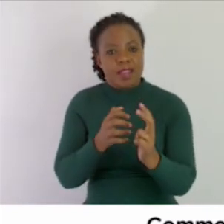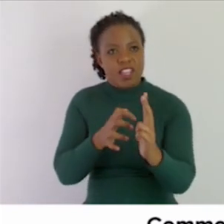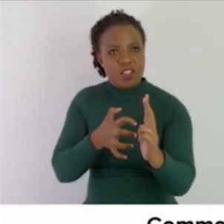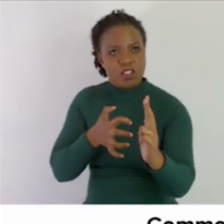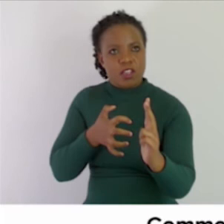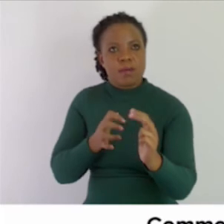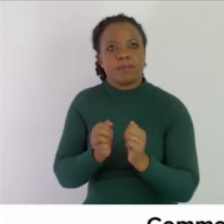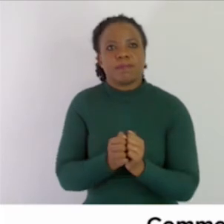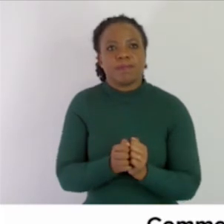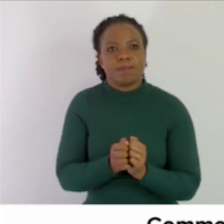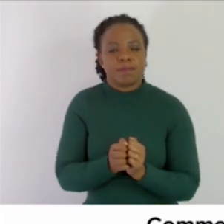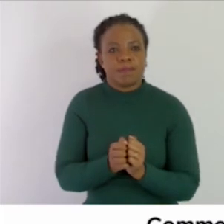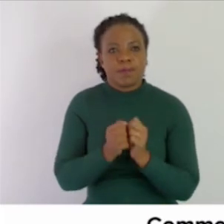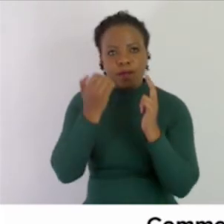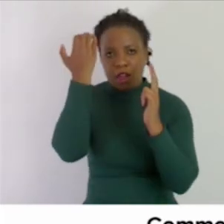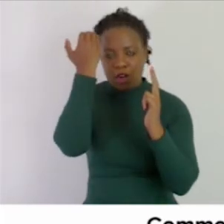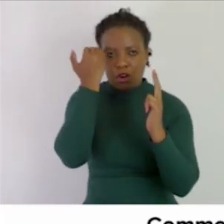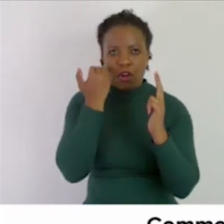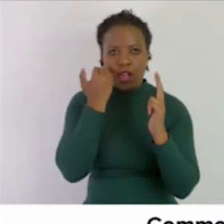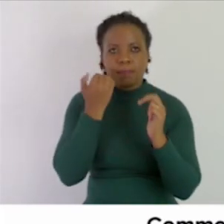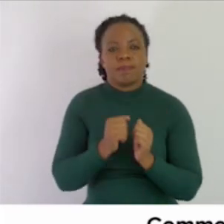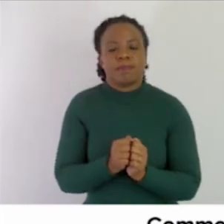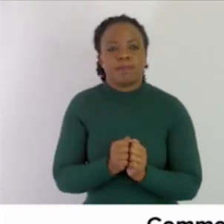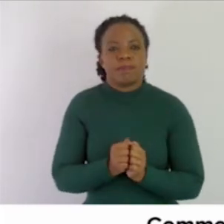engineer, and lawyer.